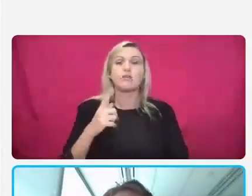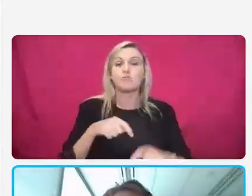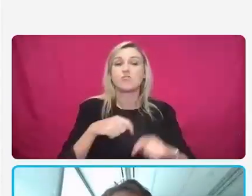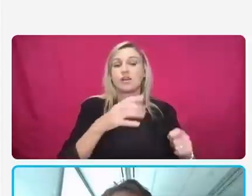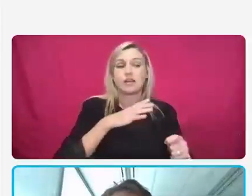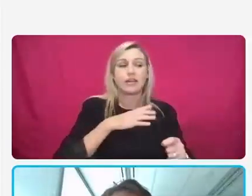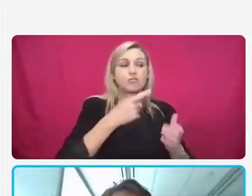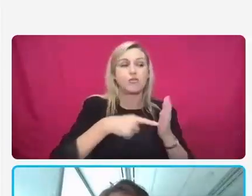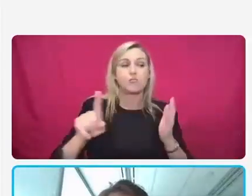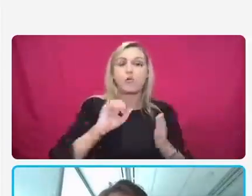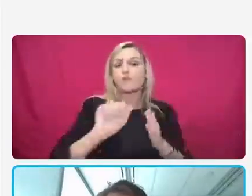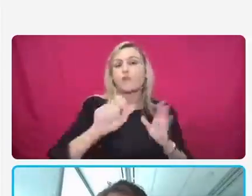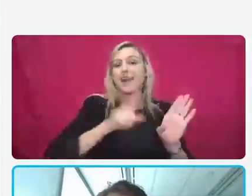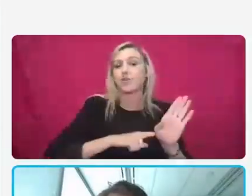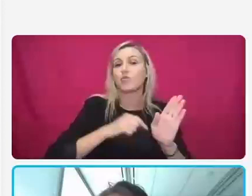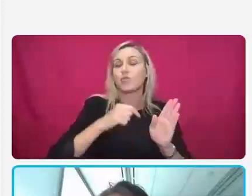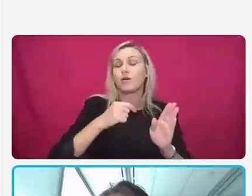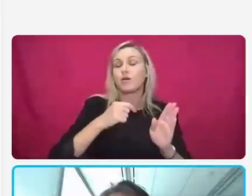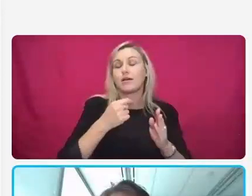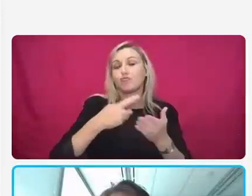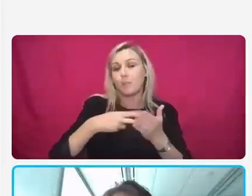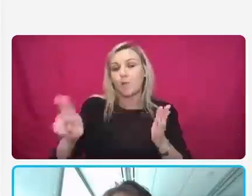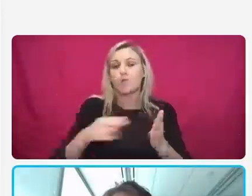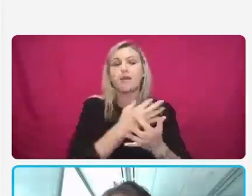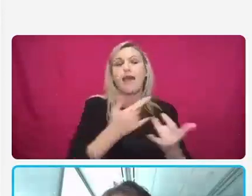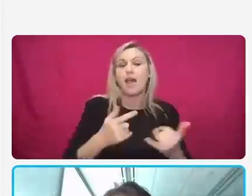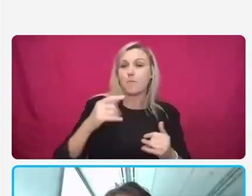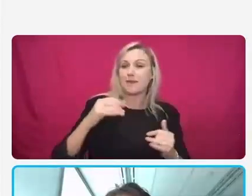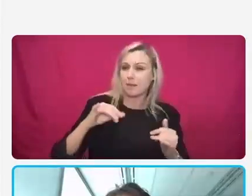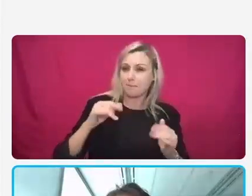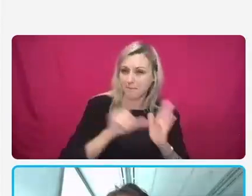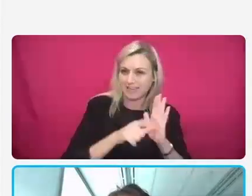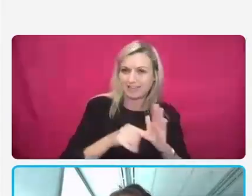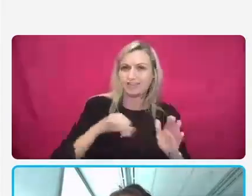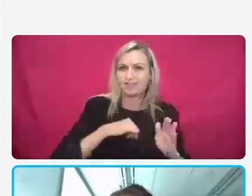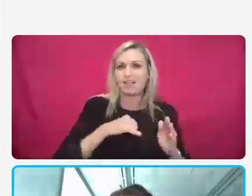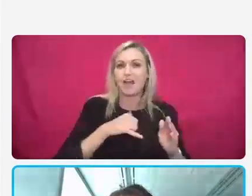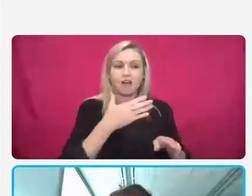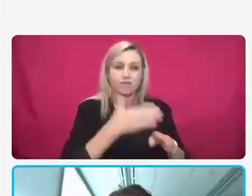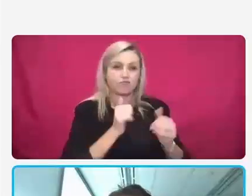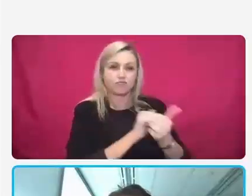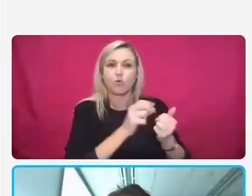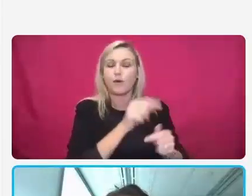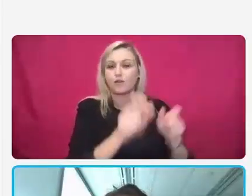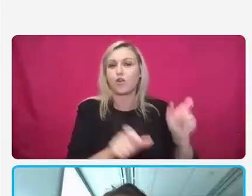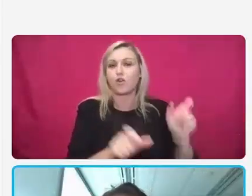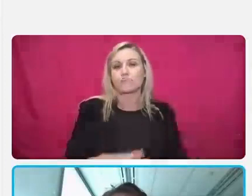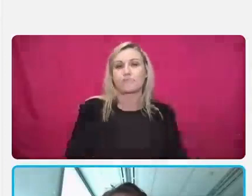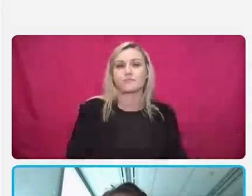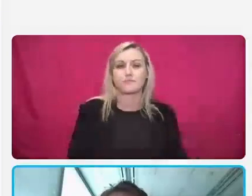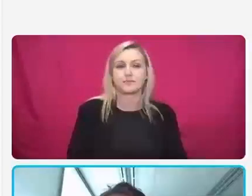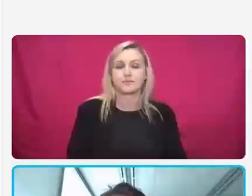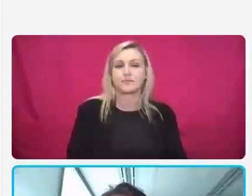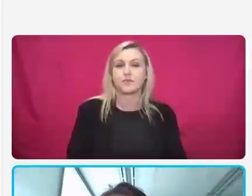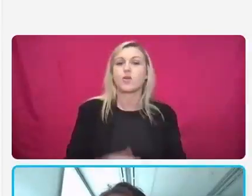annual financial report staffing minutes per facility, moving to quarterly reporting from 1 October 2022. We